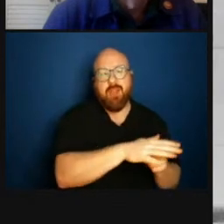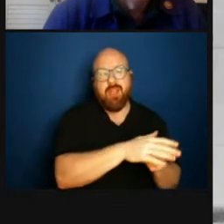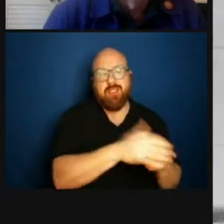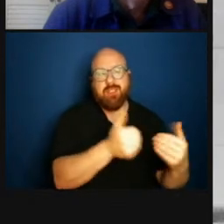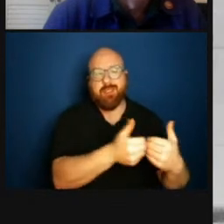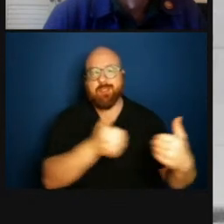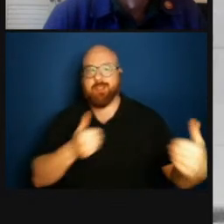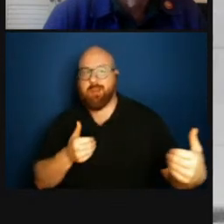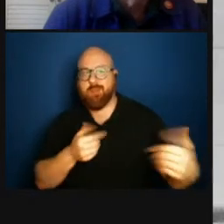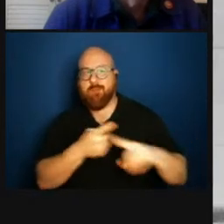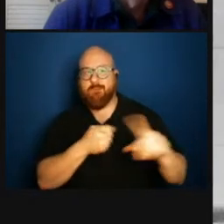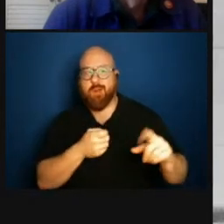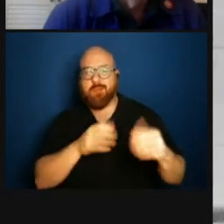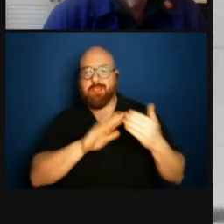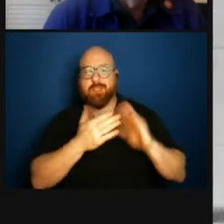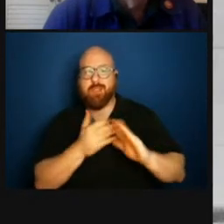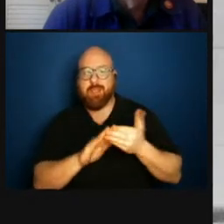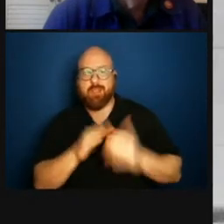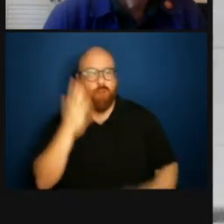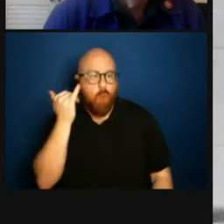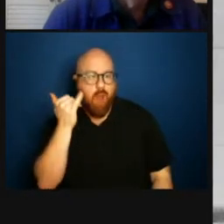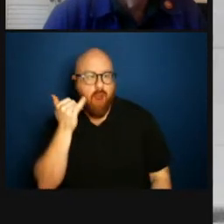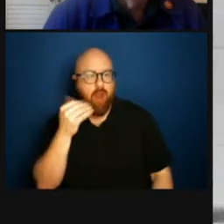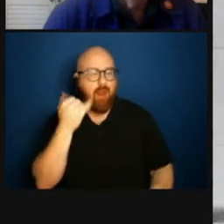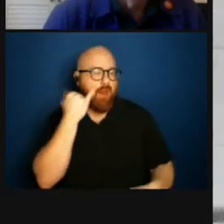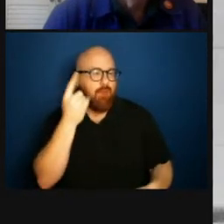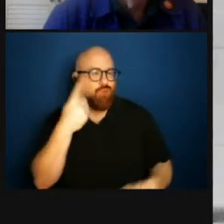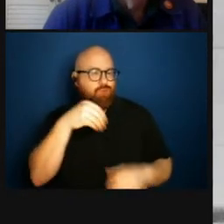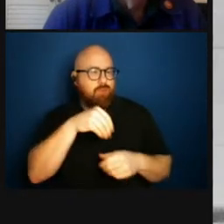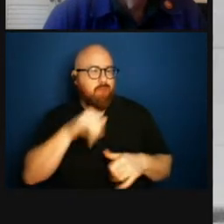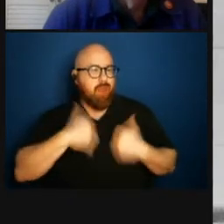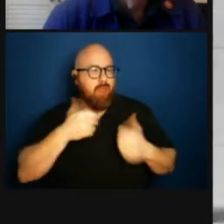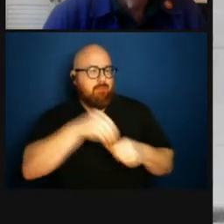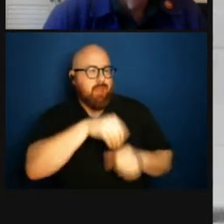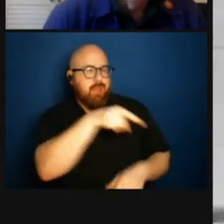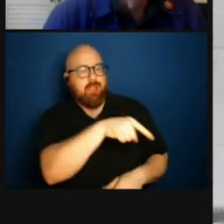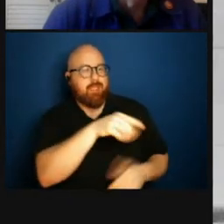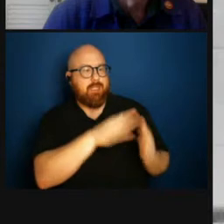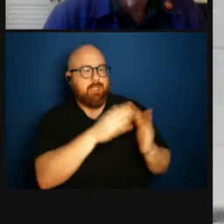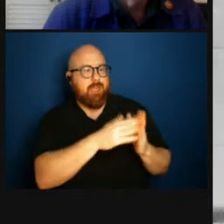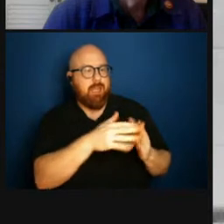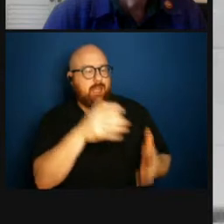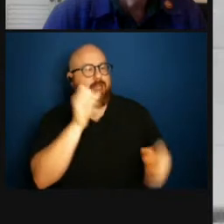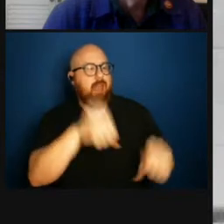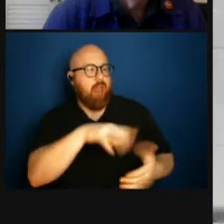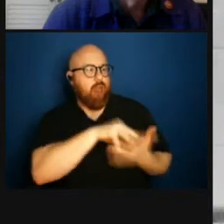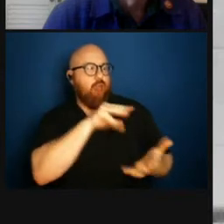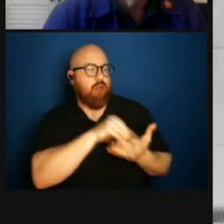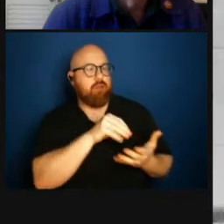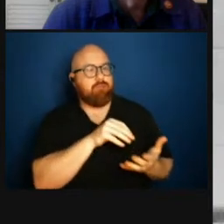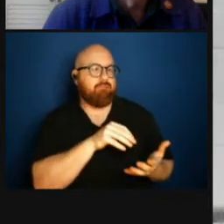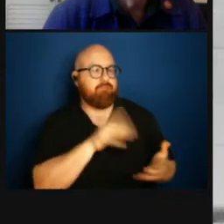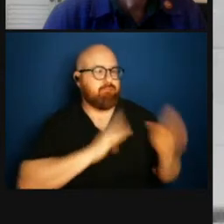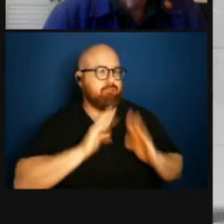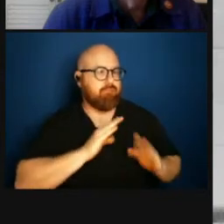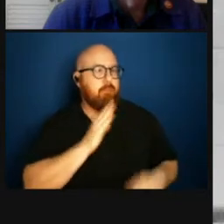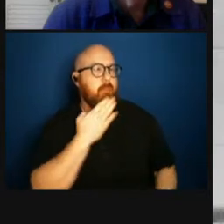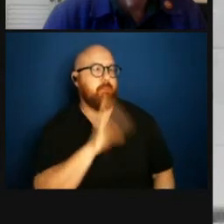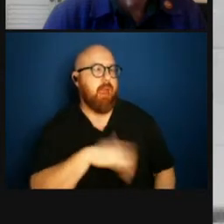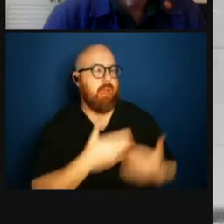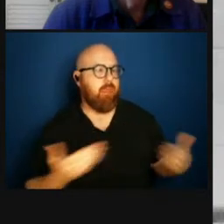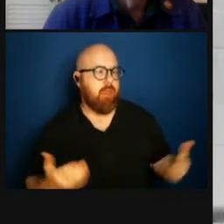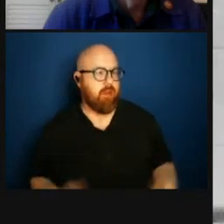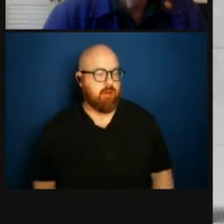could learn a lot of bad things. And they ended up picking Annapolis, a nice, tranquil,